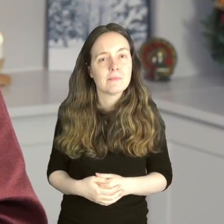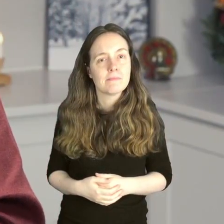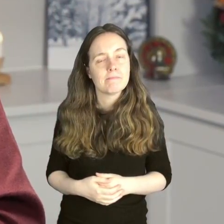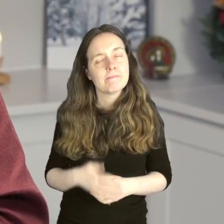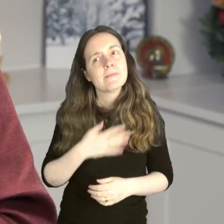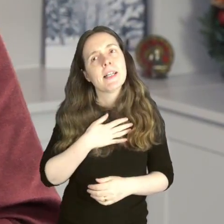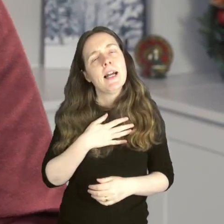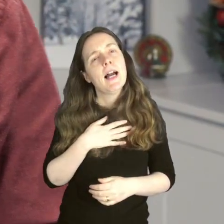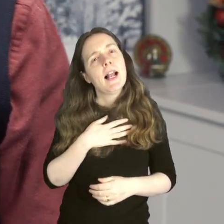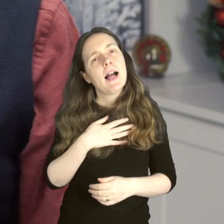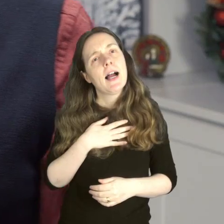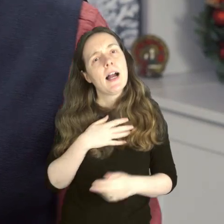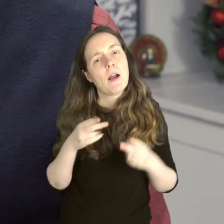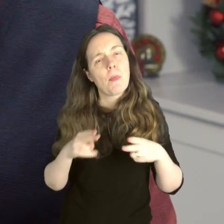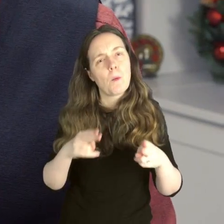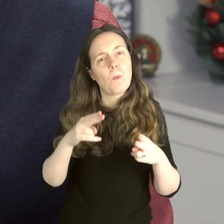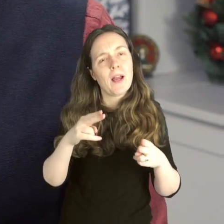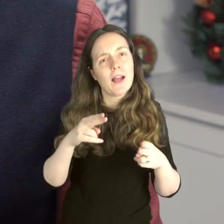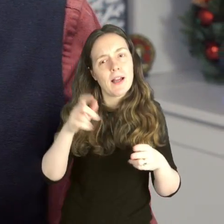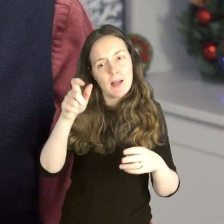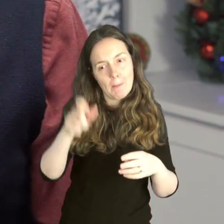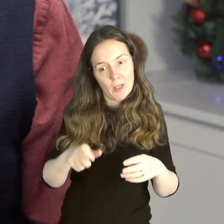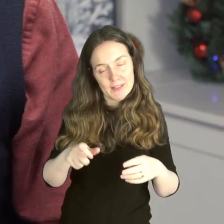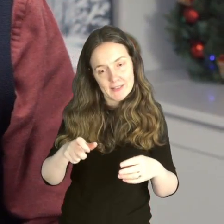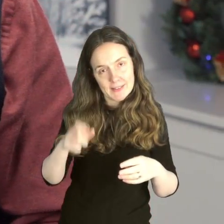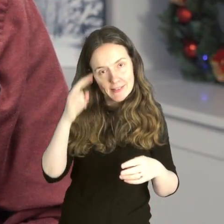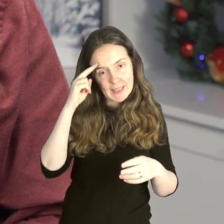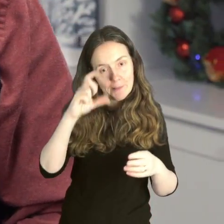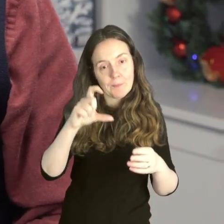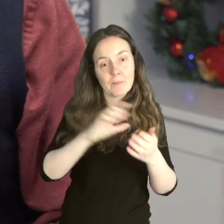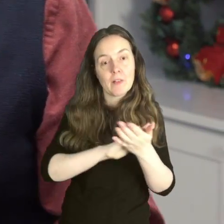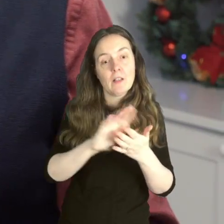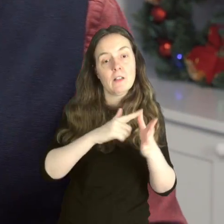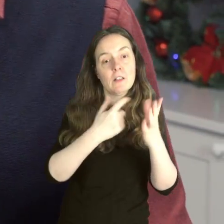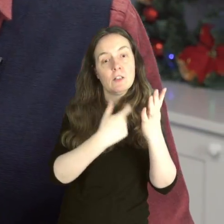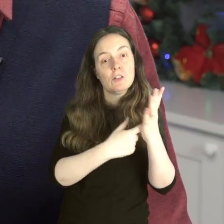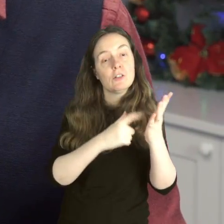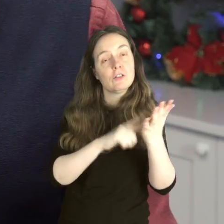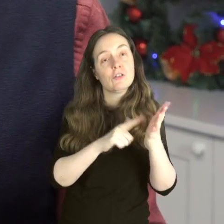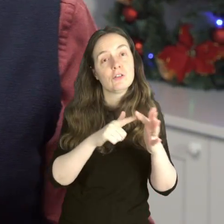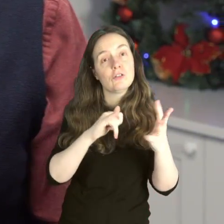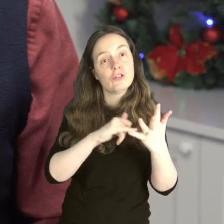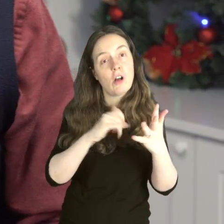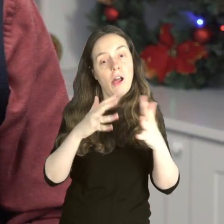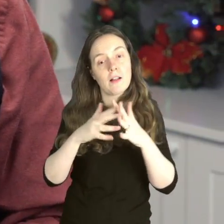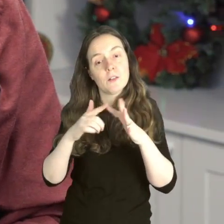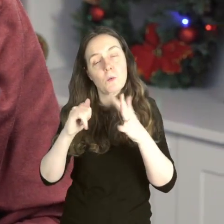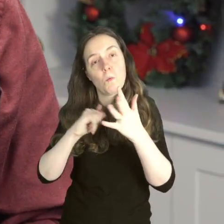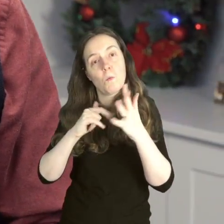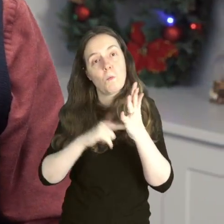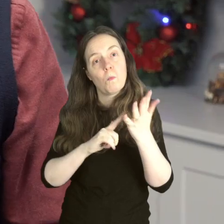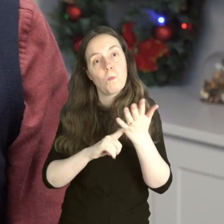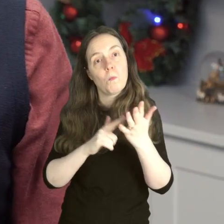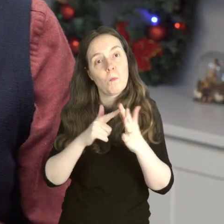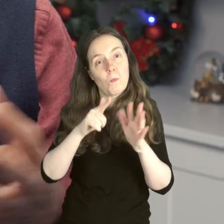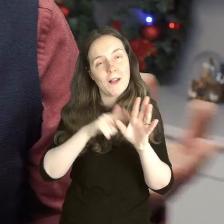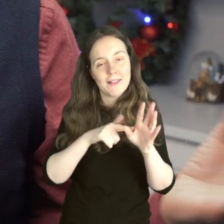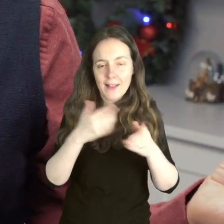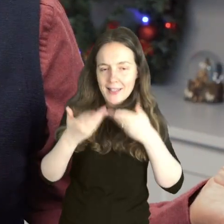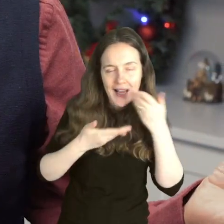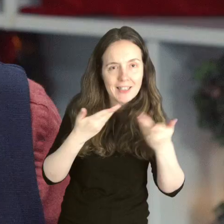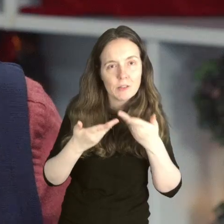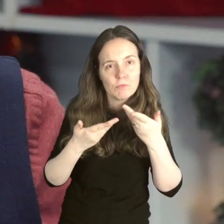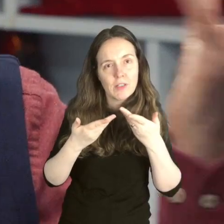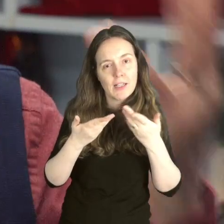I like the way that Charles Wesley in 1739 expressed it in one of his